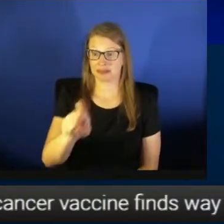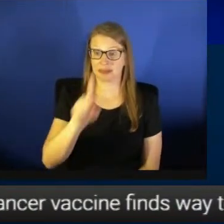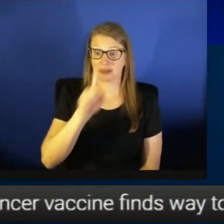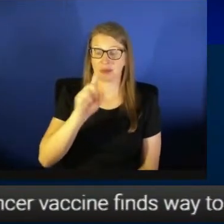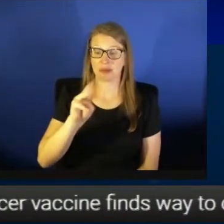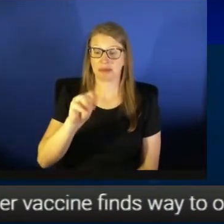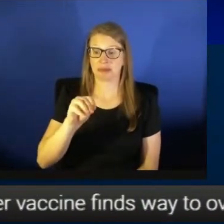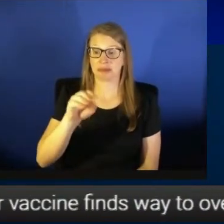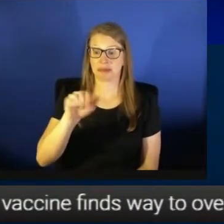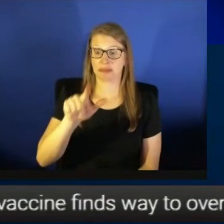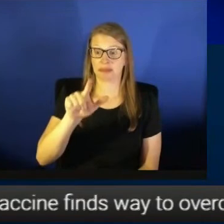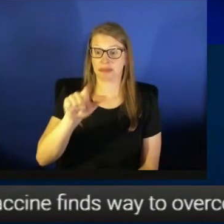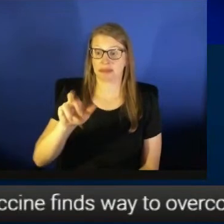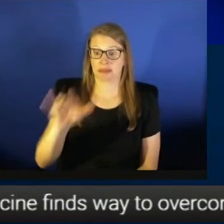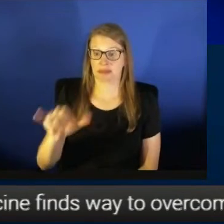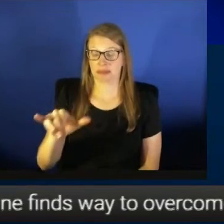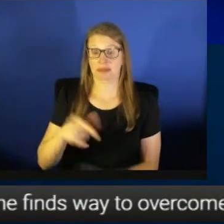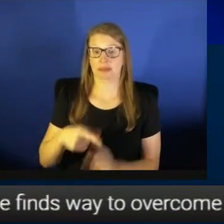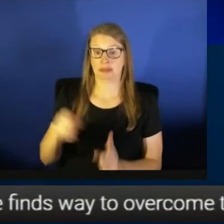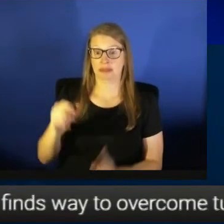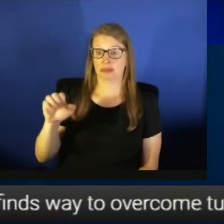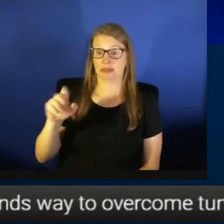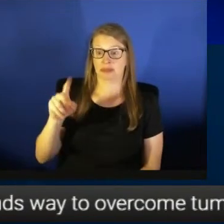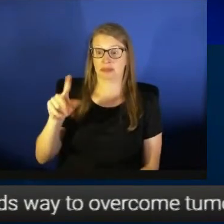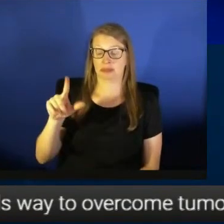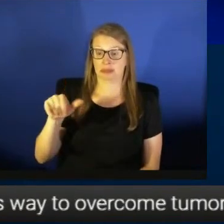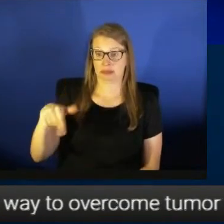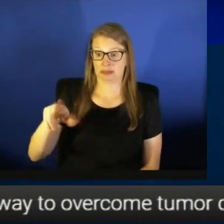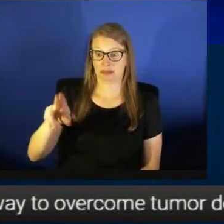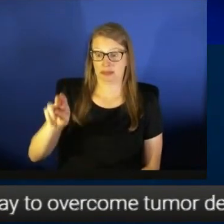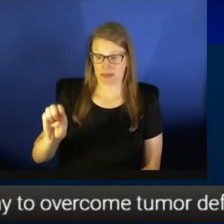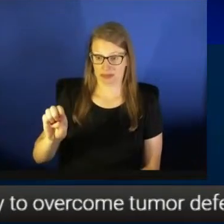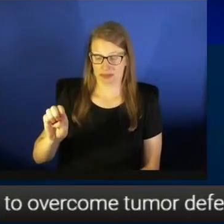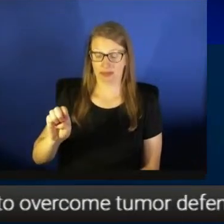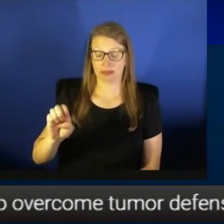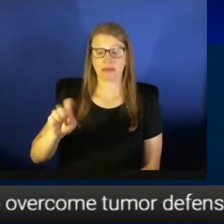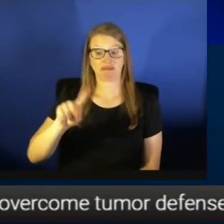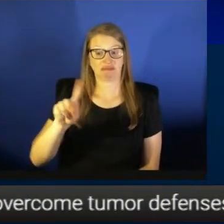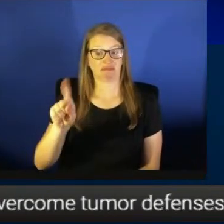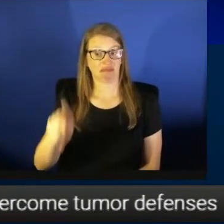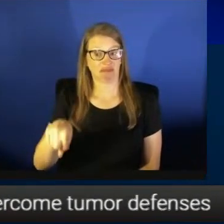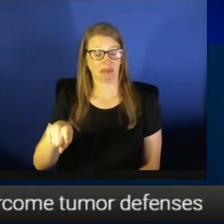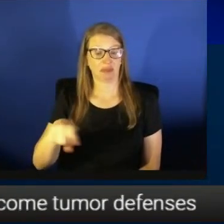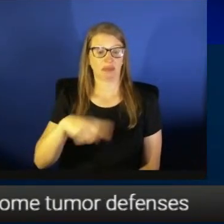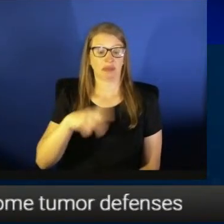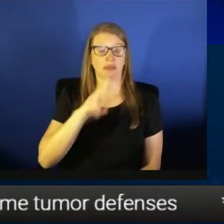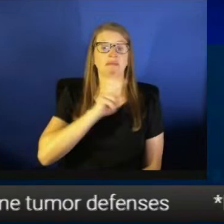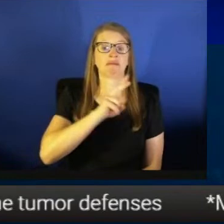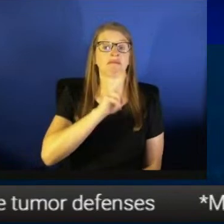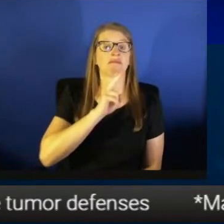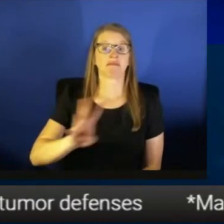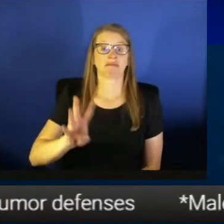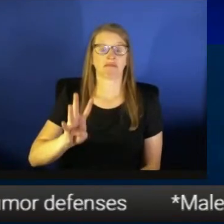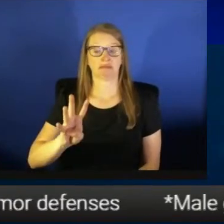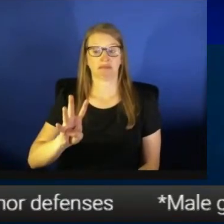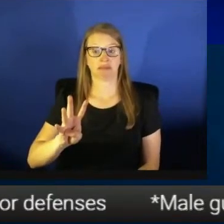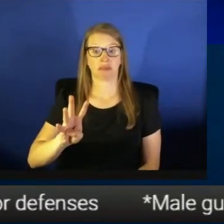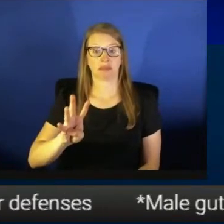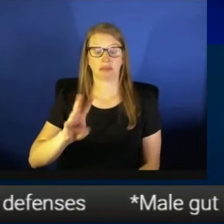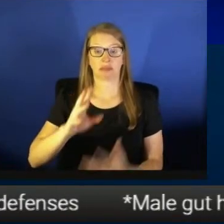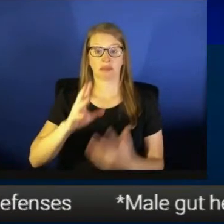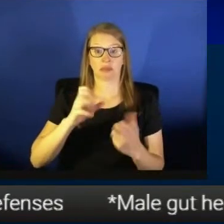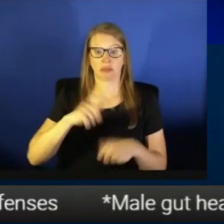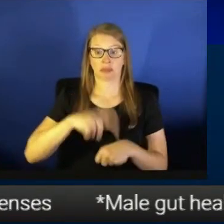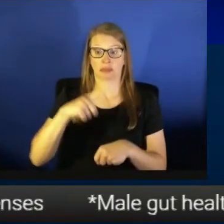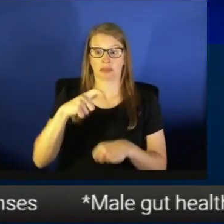Jacqueline. She says, I am definitely getting my 2 and 4-year-olds vaccinated, but would love to time it for the ultimate protection. I think this